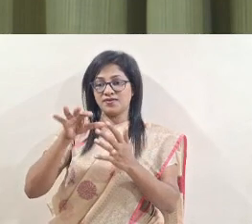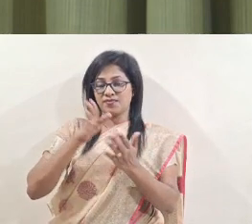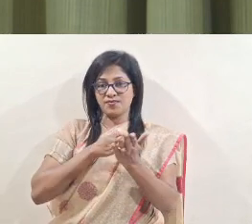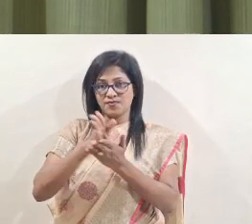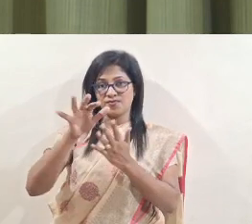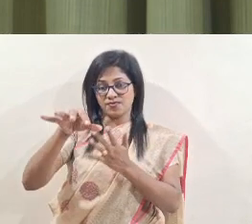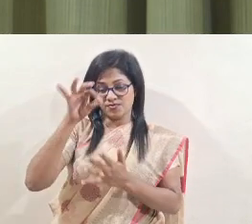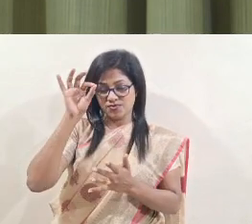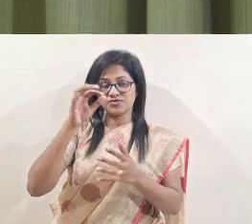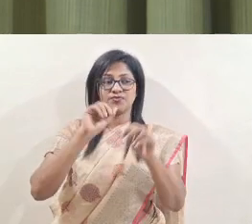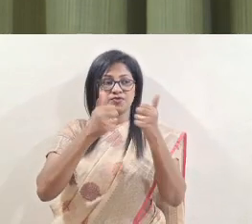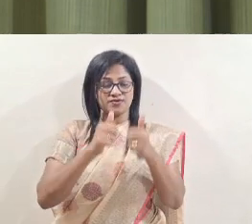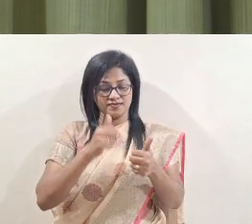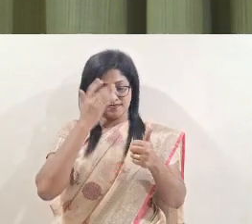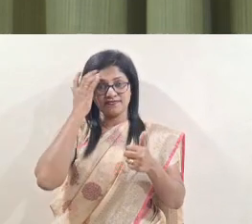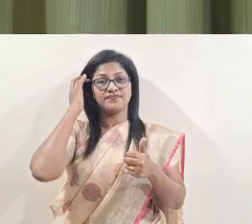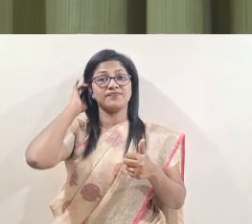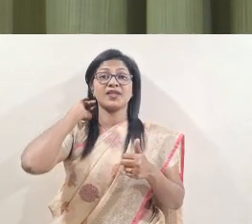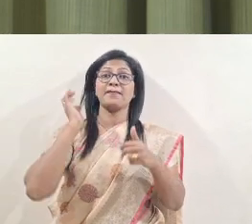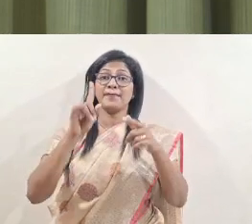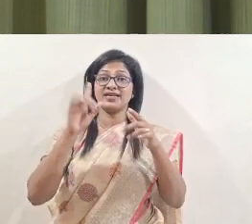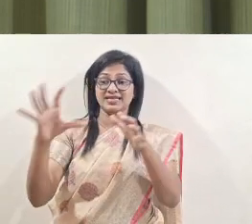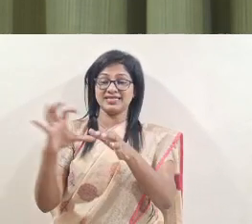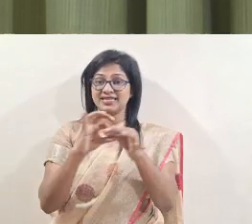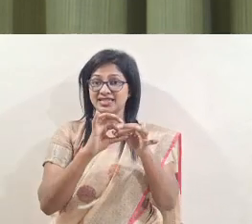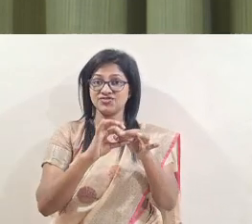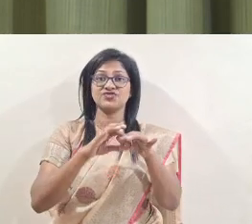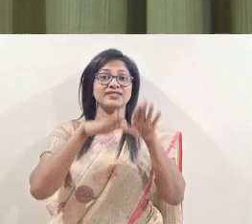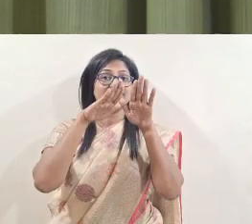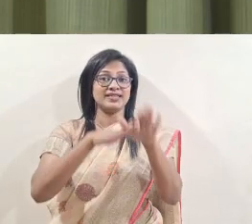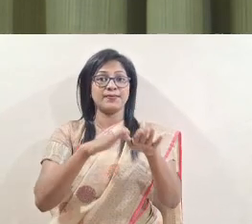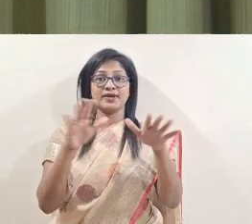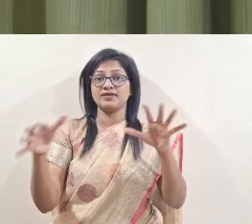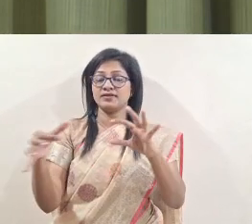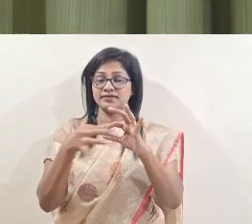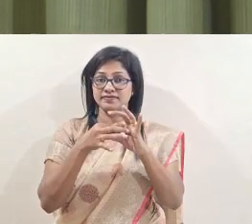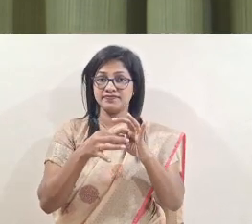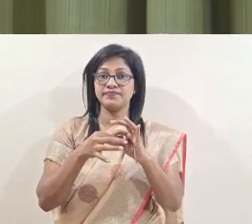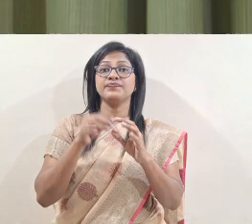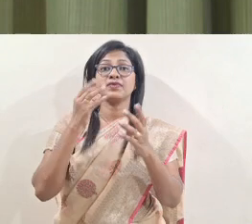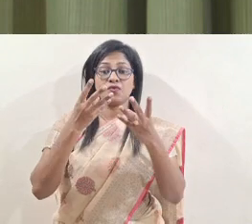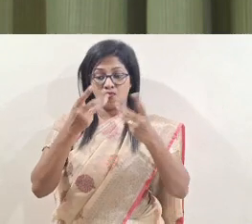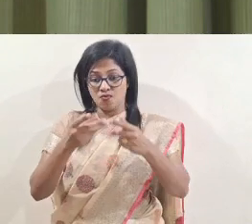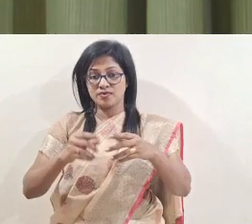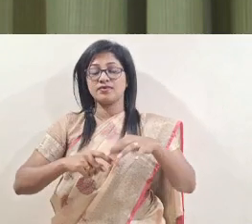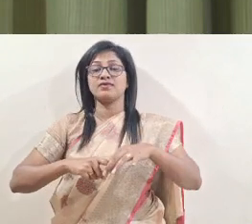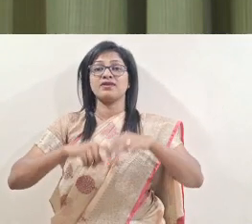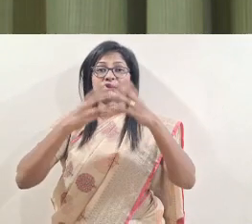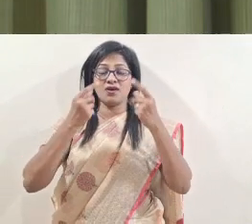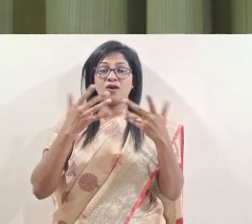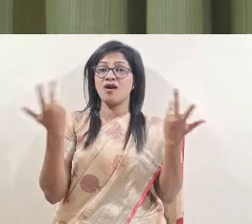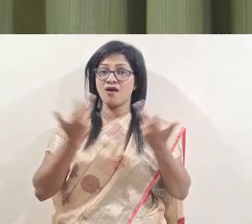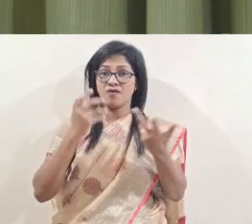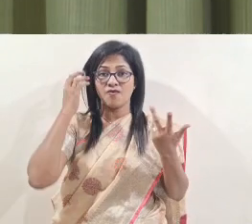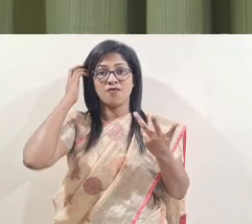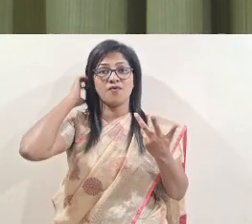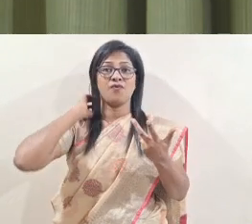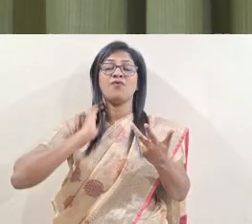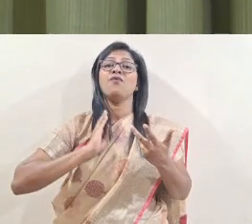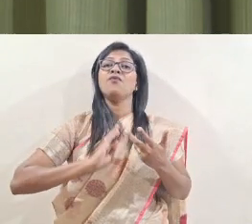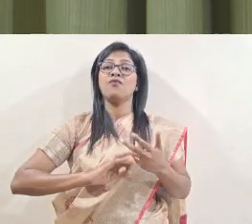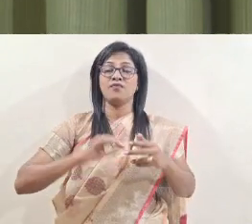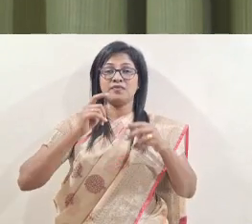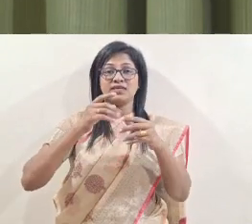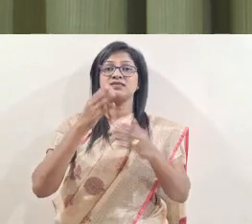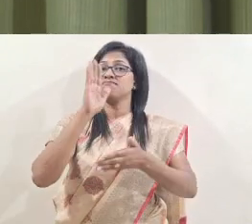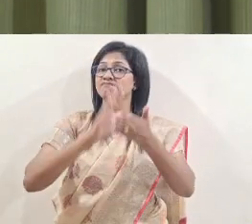relation between each other, dependent on each other, how it really quantifies, is a challenge practically to come to a quantitative